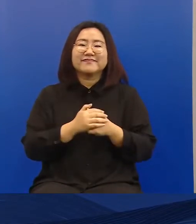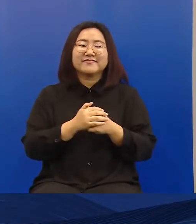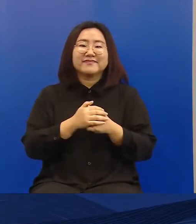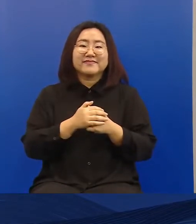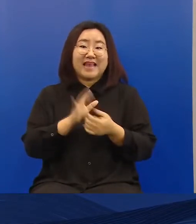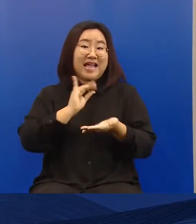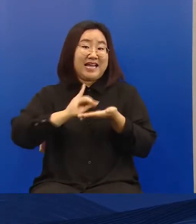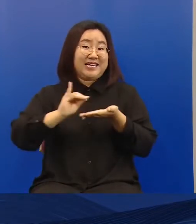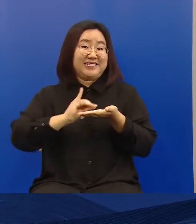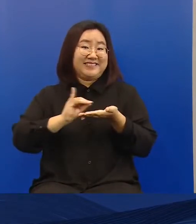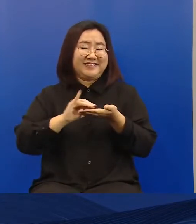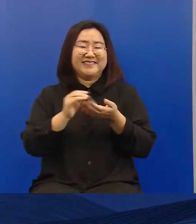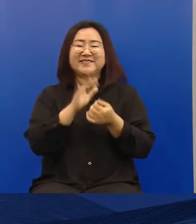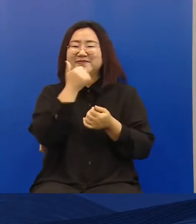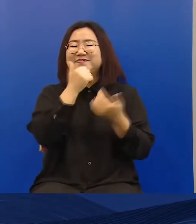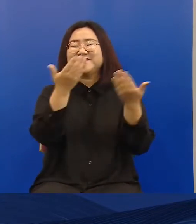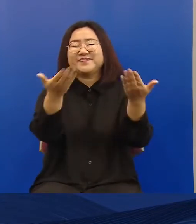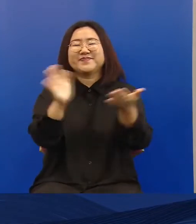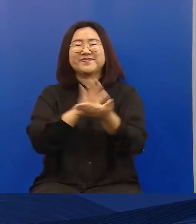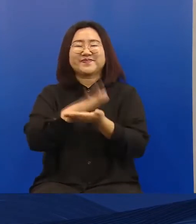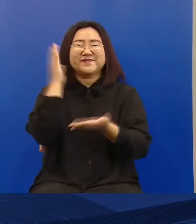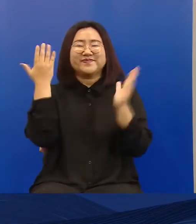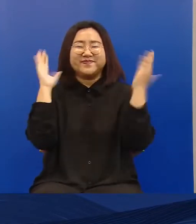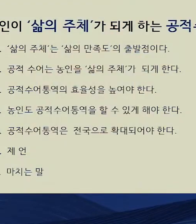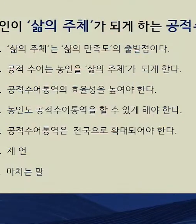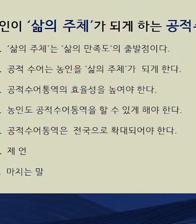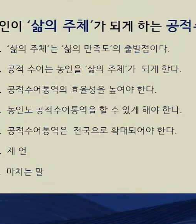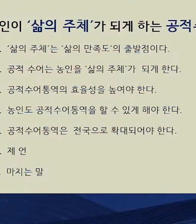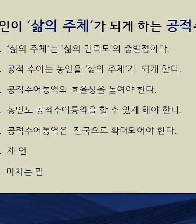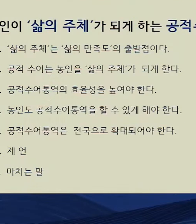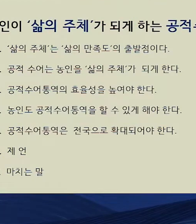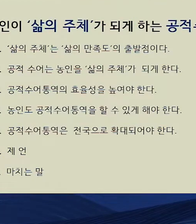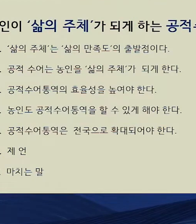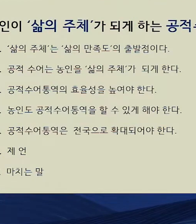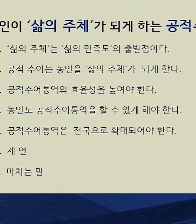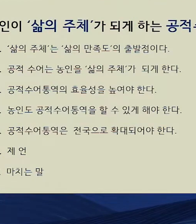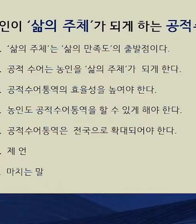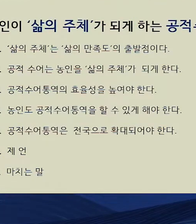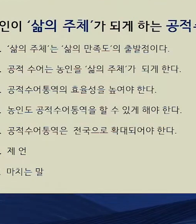that in mind. Please give Dr. An Young-hwae a big round of